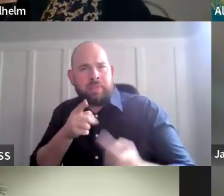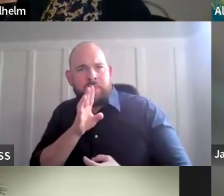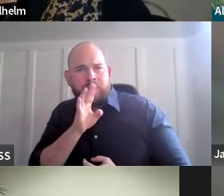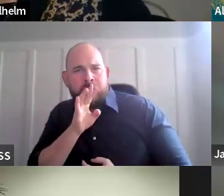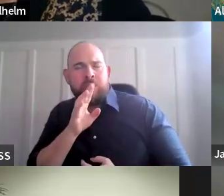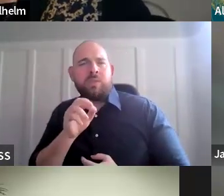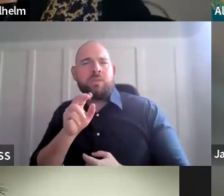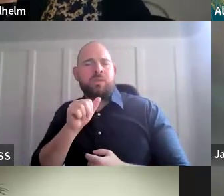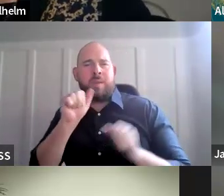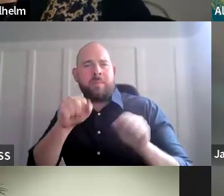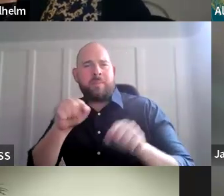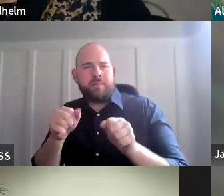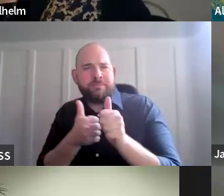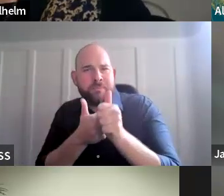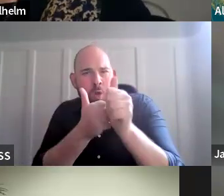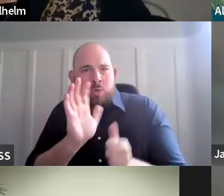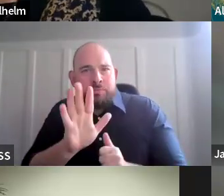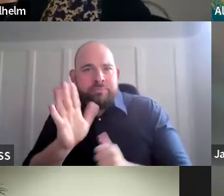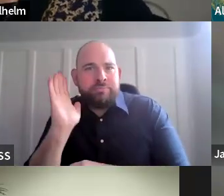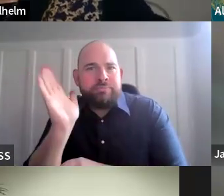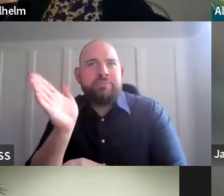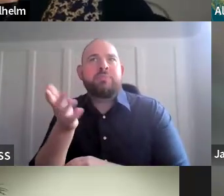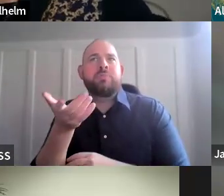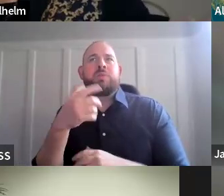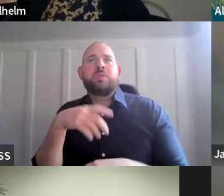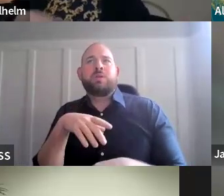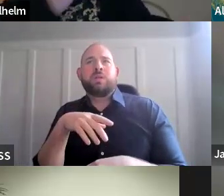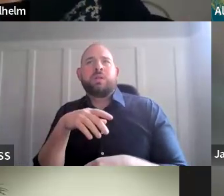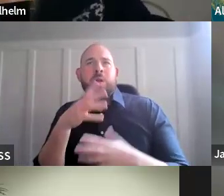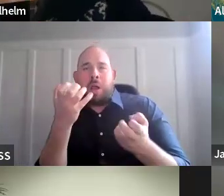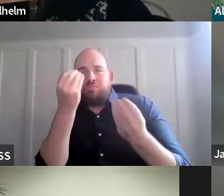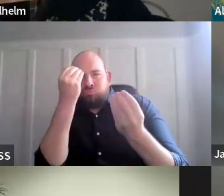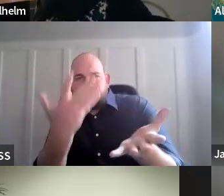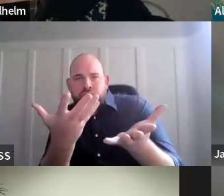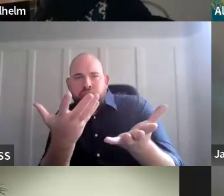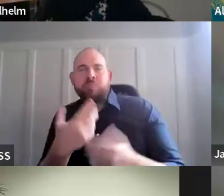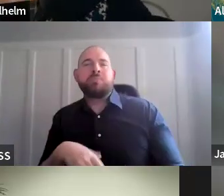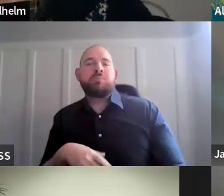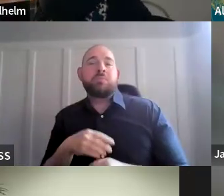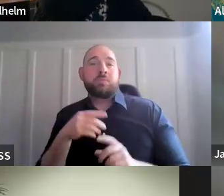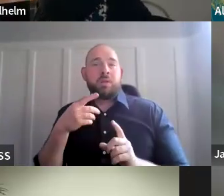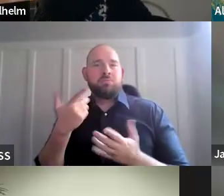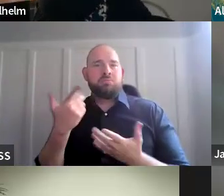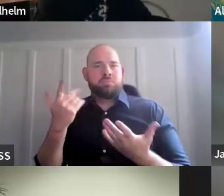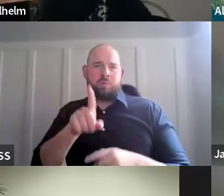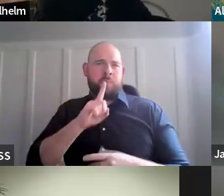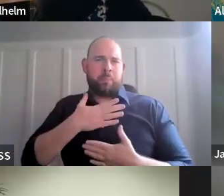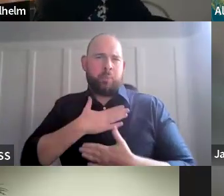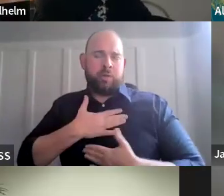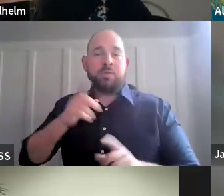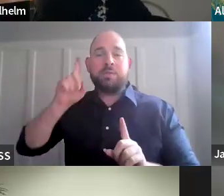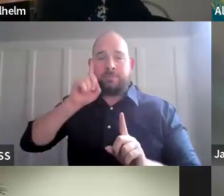the interpreter is struggling or maybe is not able to follow what you are